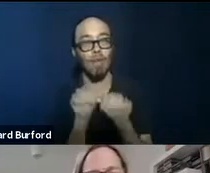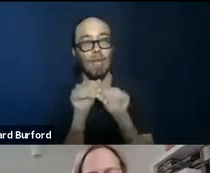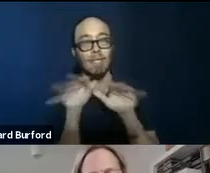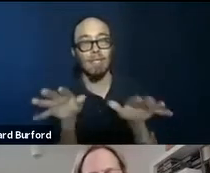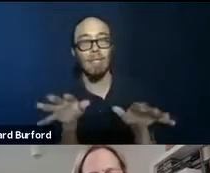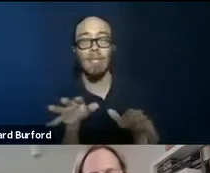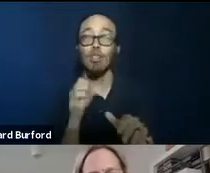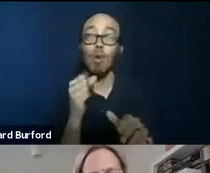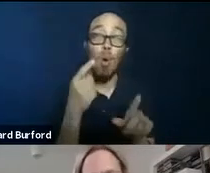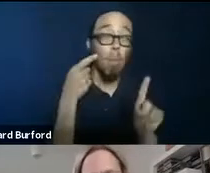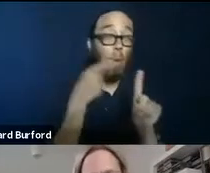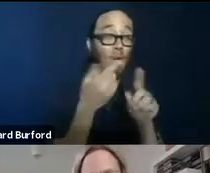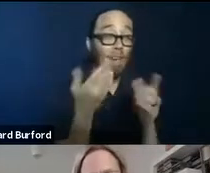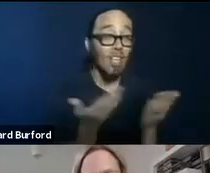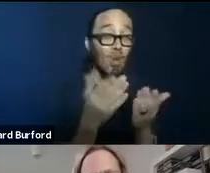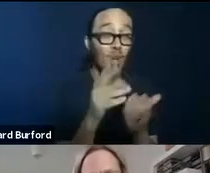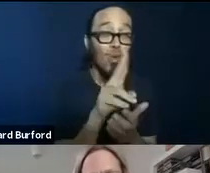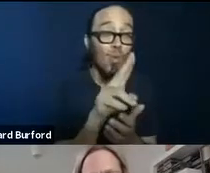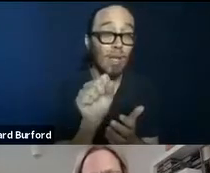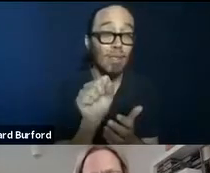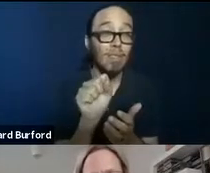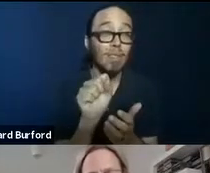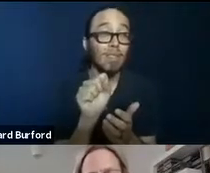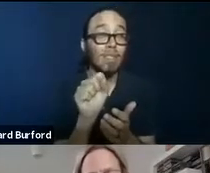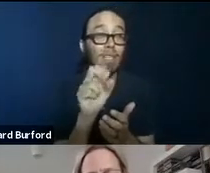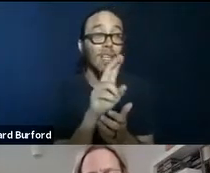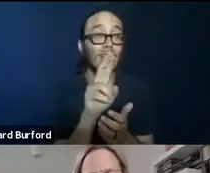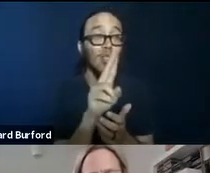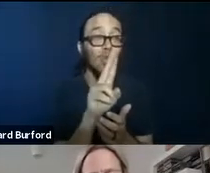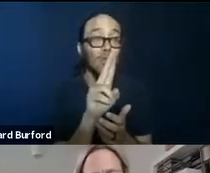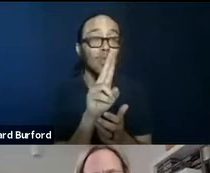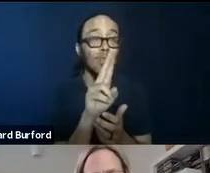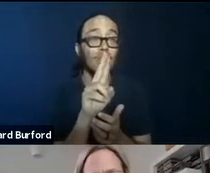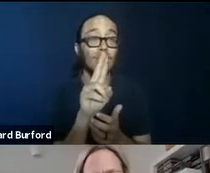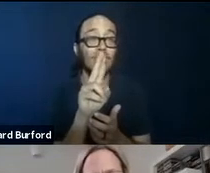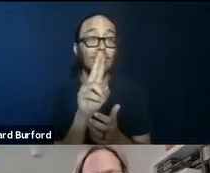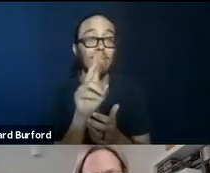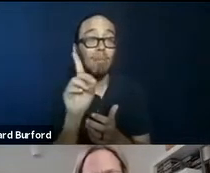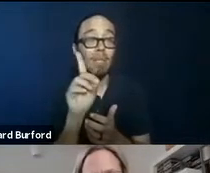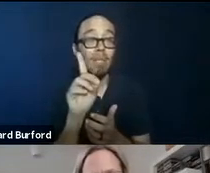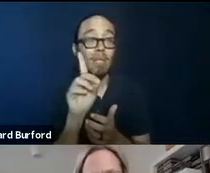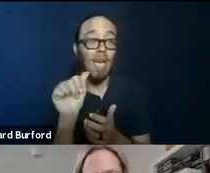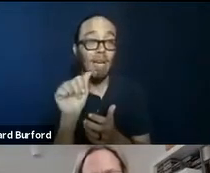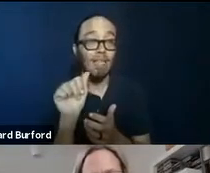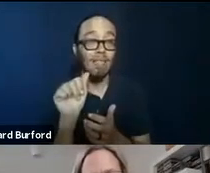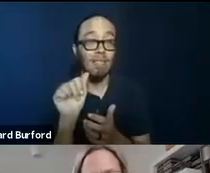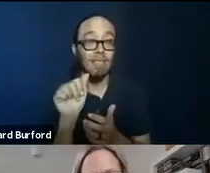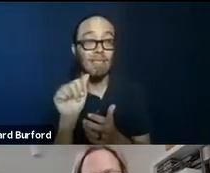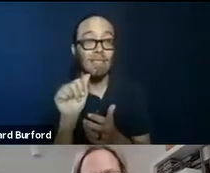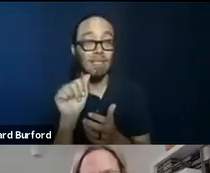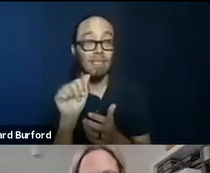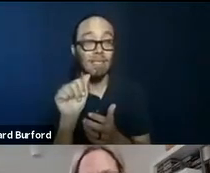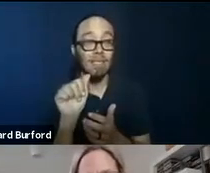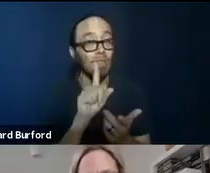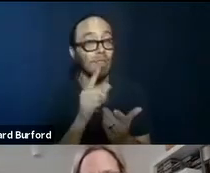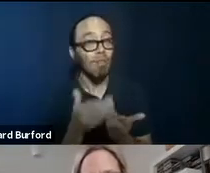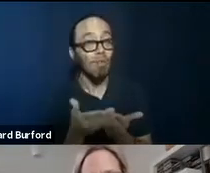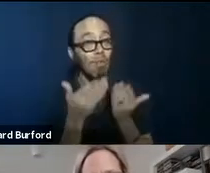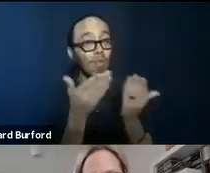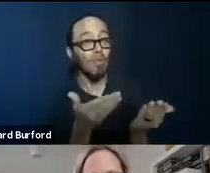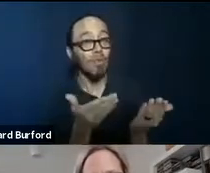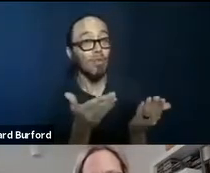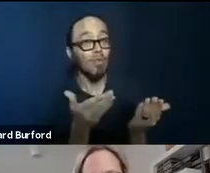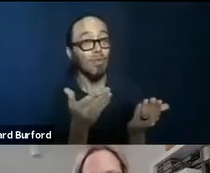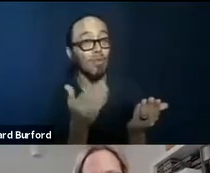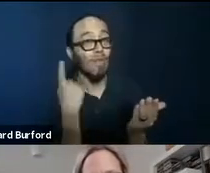here in the States, the Americans with Disabilities Act protects employees from discrimination and requires reasonable accommodations to ensure